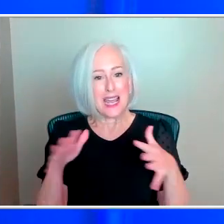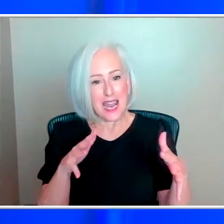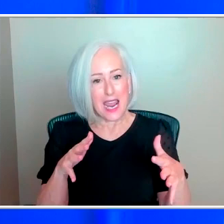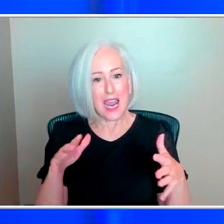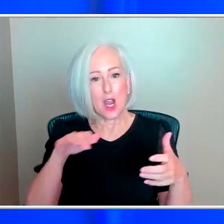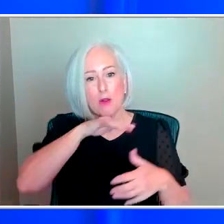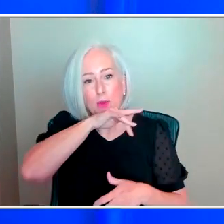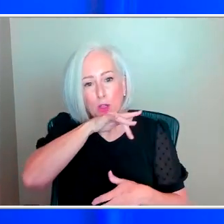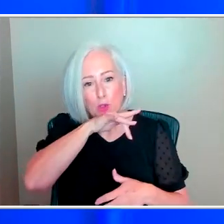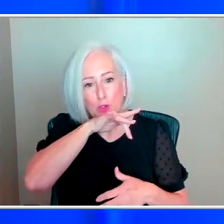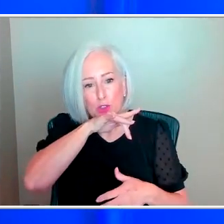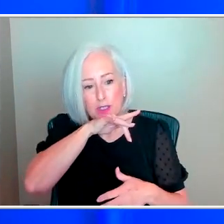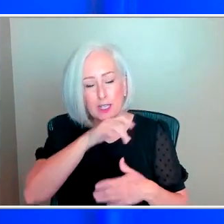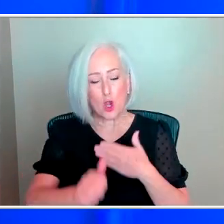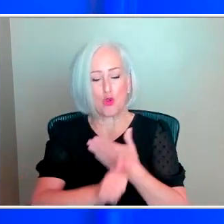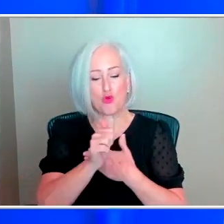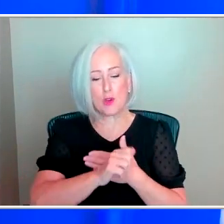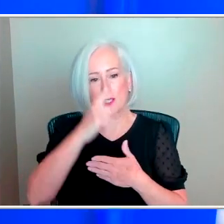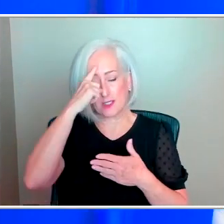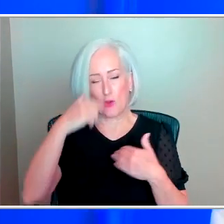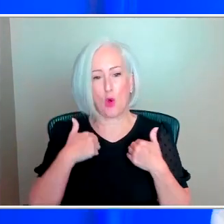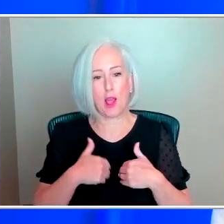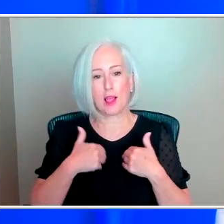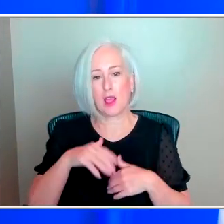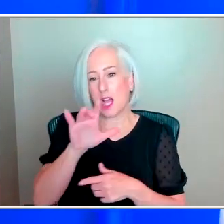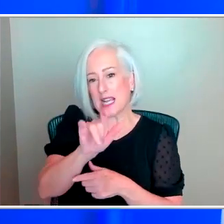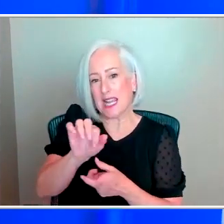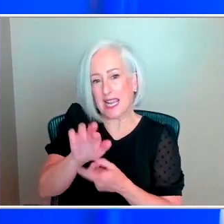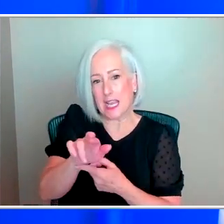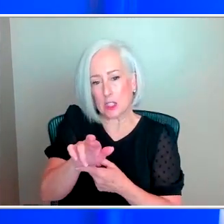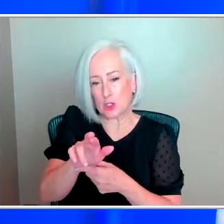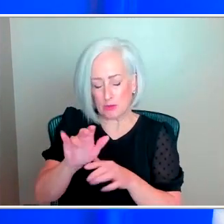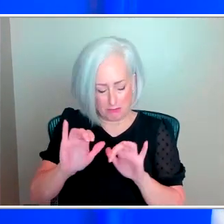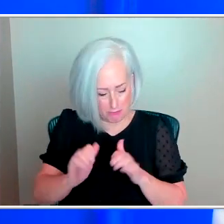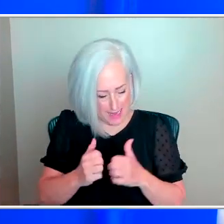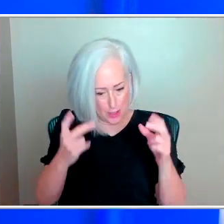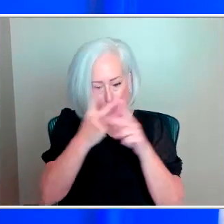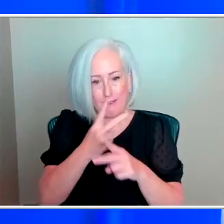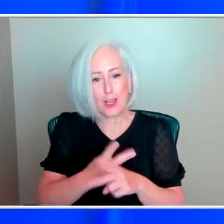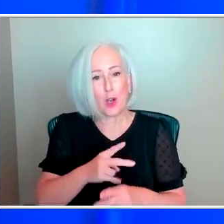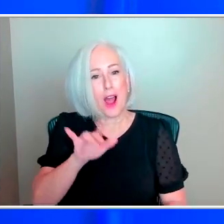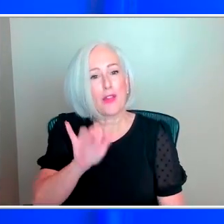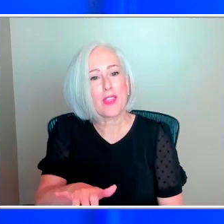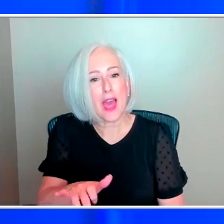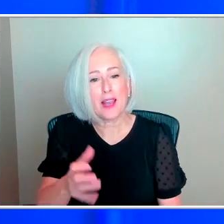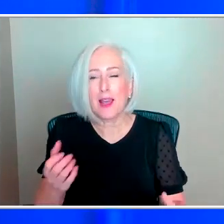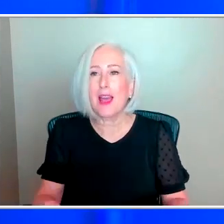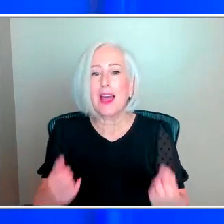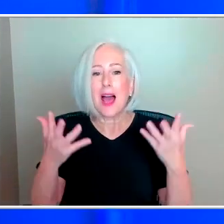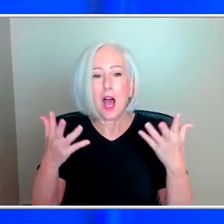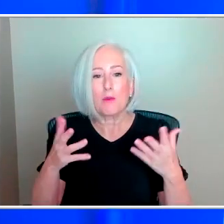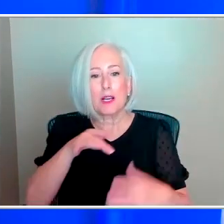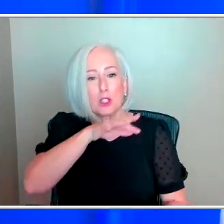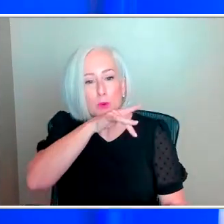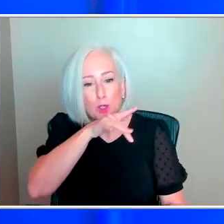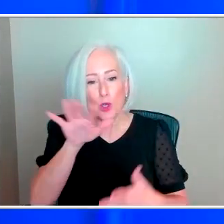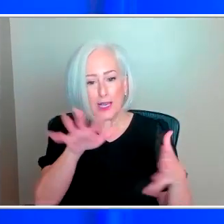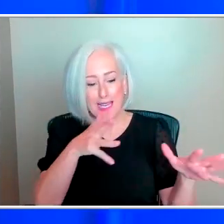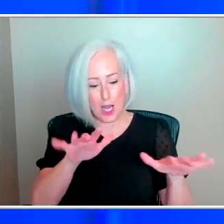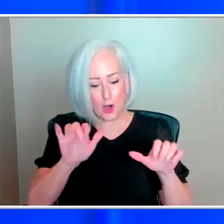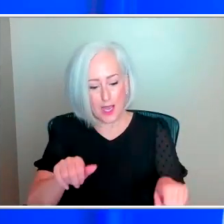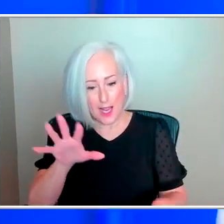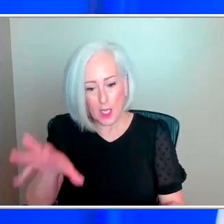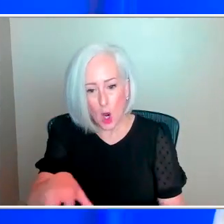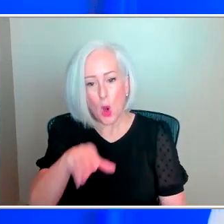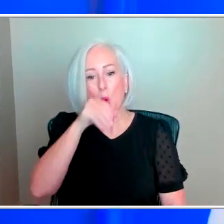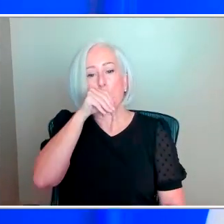how do we sort that out? Right. Because it's a kind of a dose response. How much pollution can you take before you